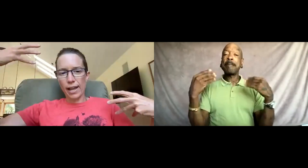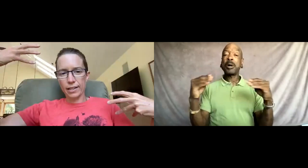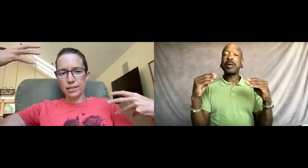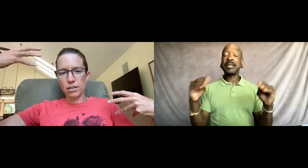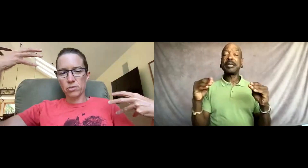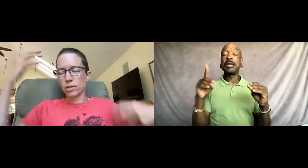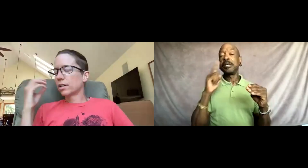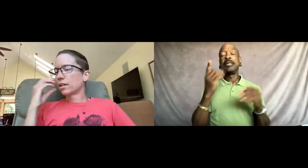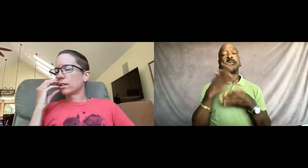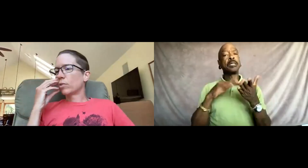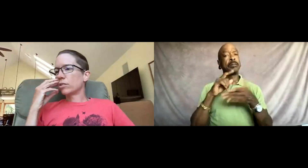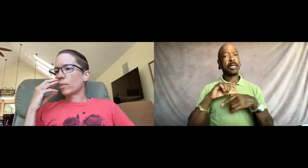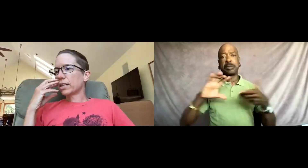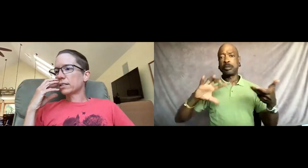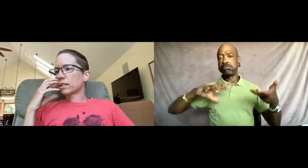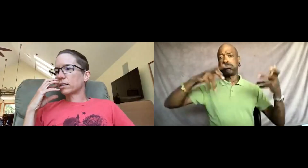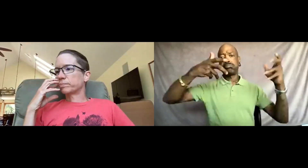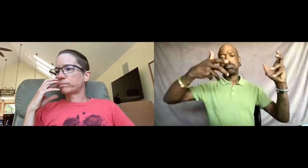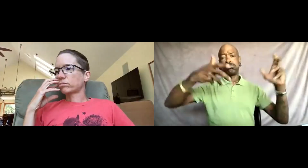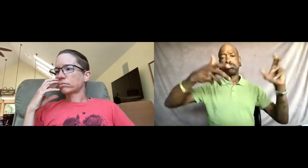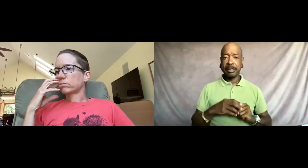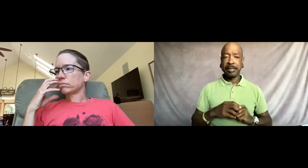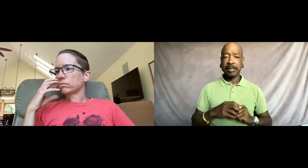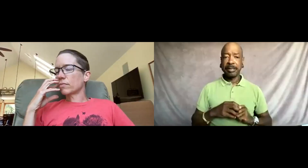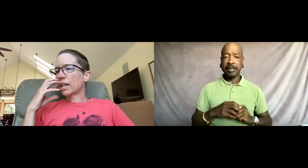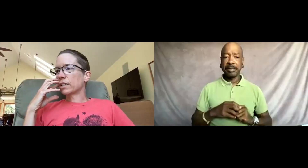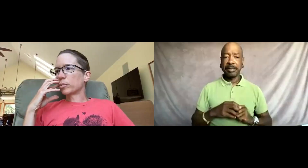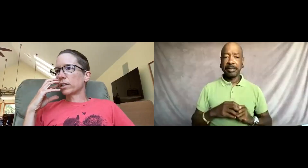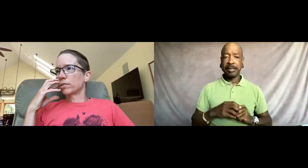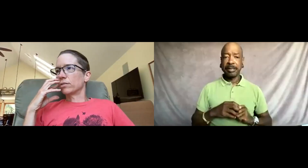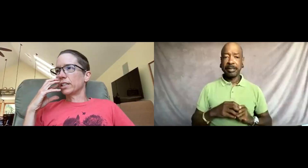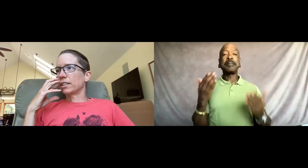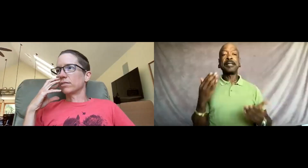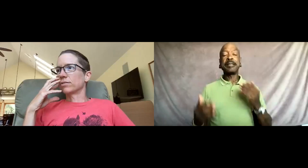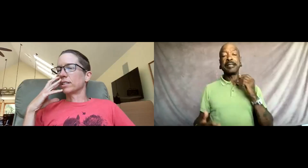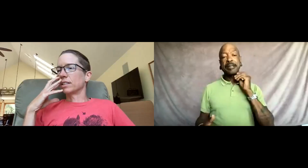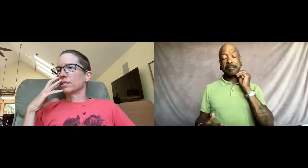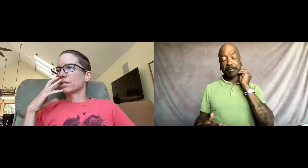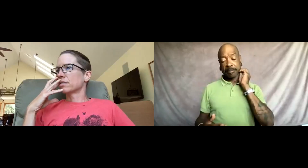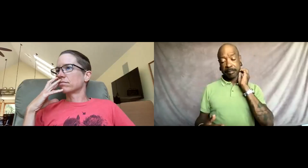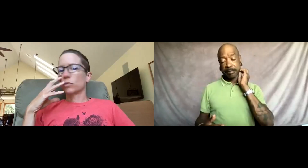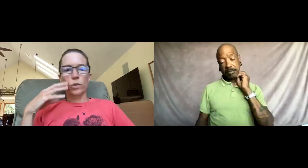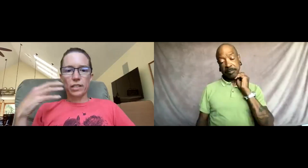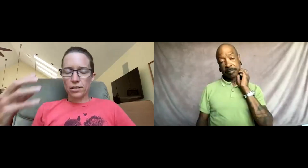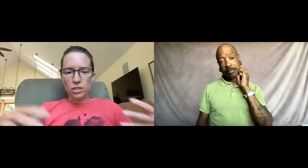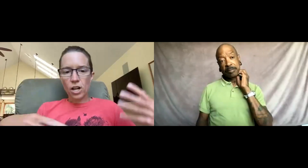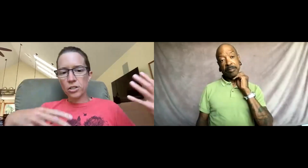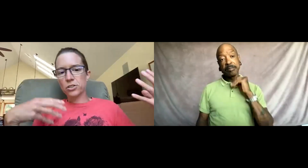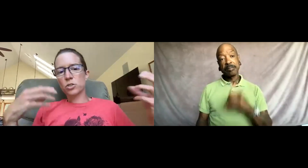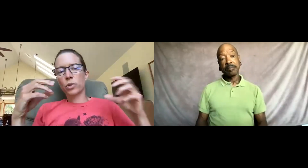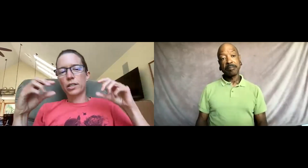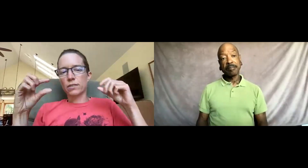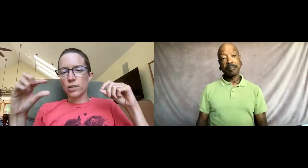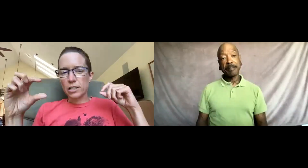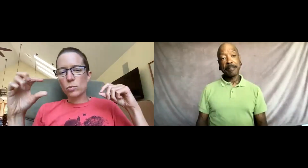of whack. And so what you might end up with when you leave is